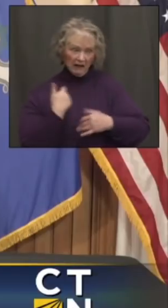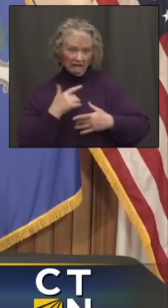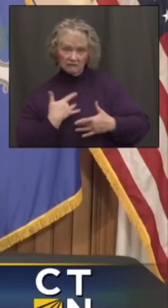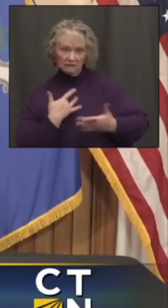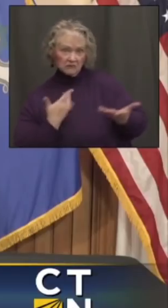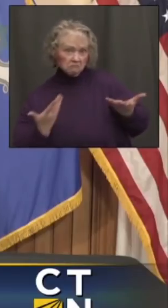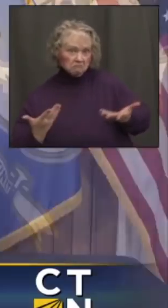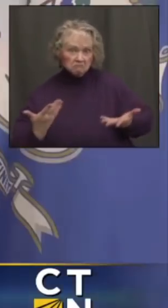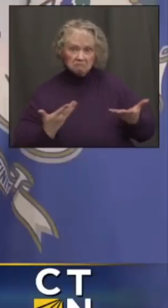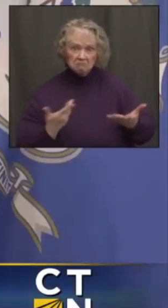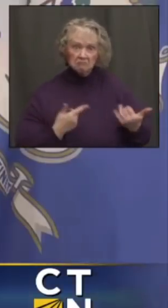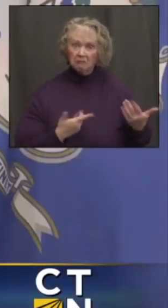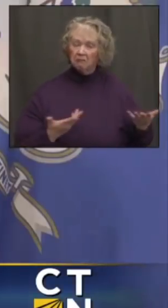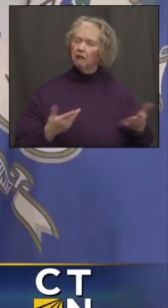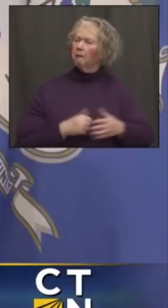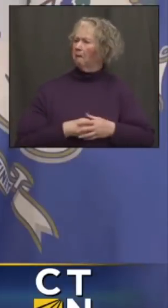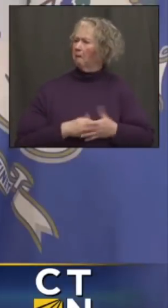NBC Connecticut.